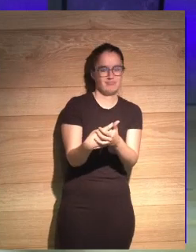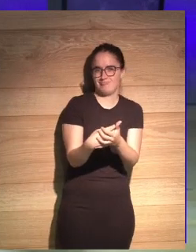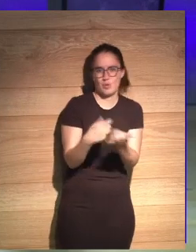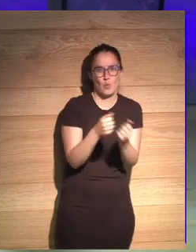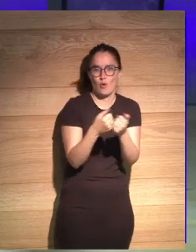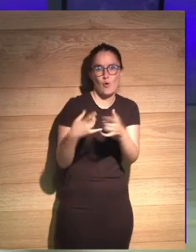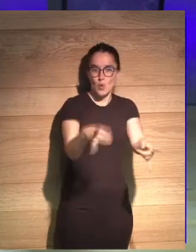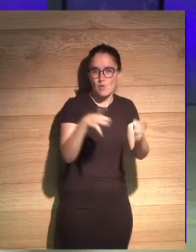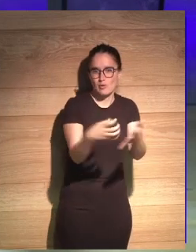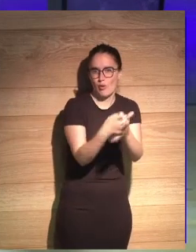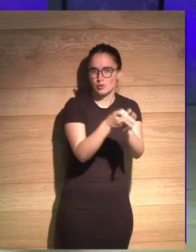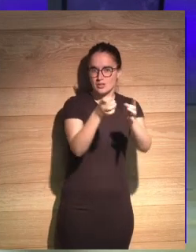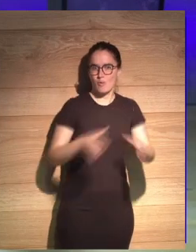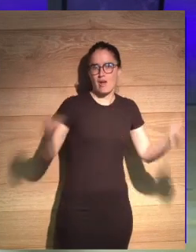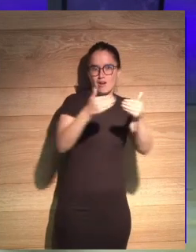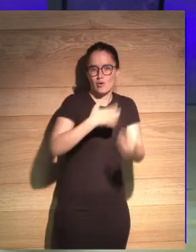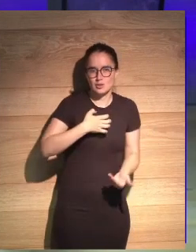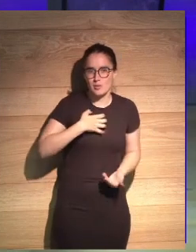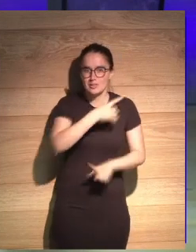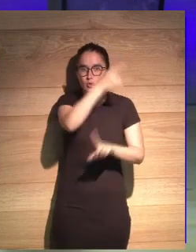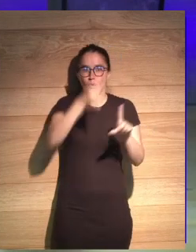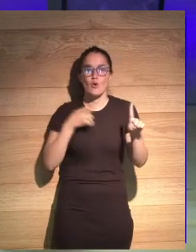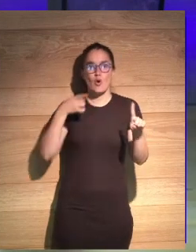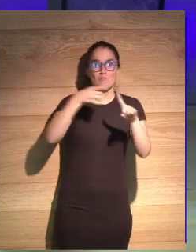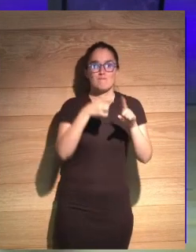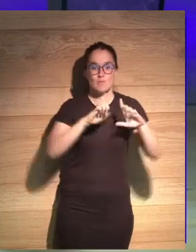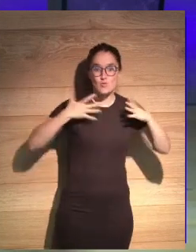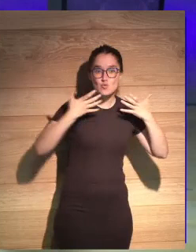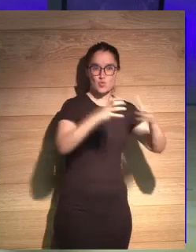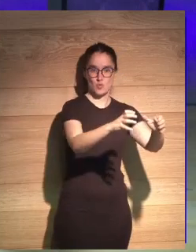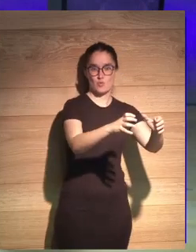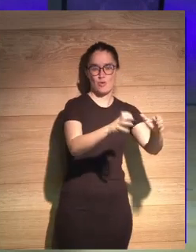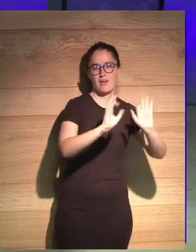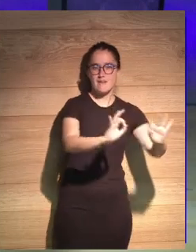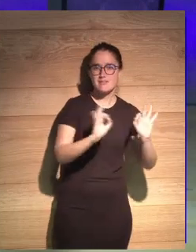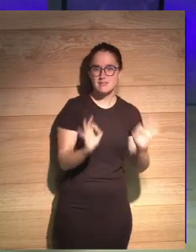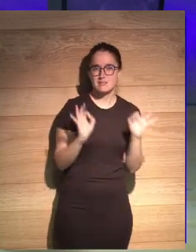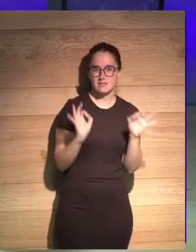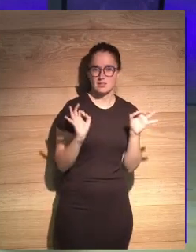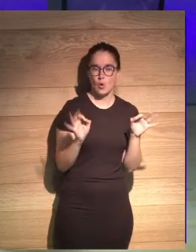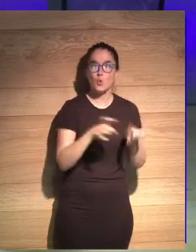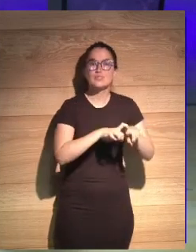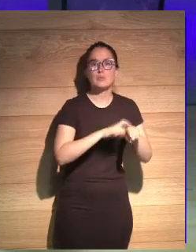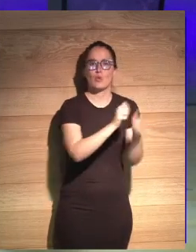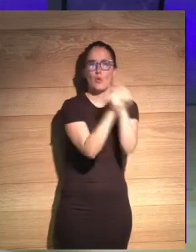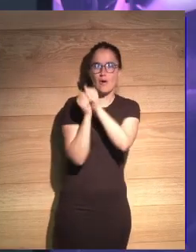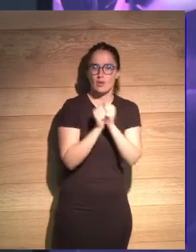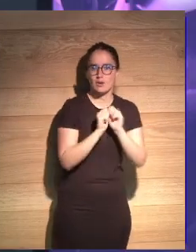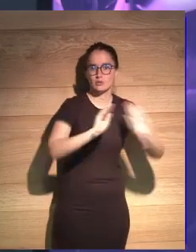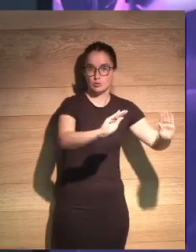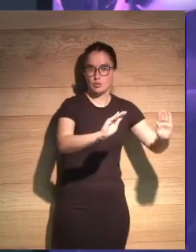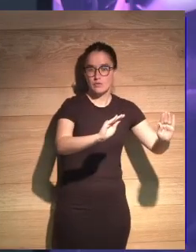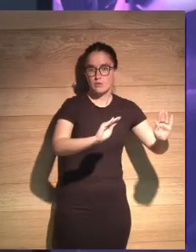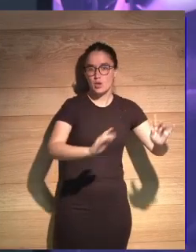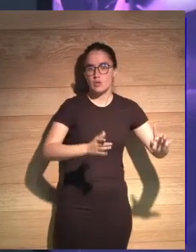game should attract everyone, but that's simply not possible. They have each